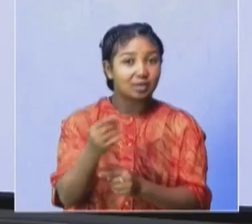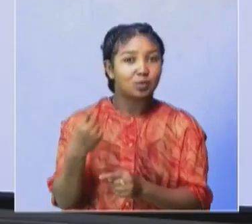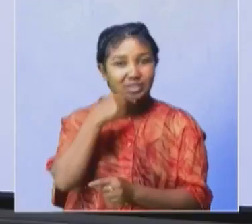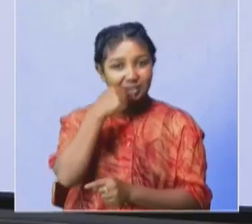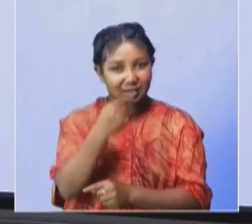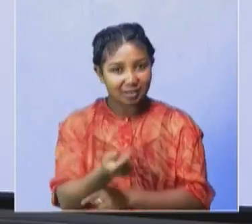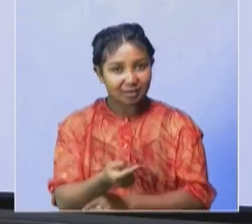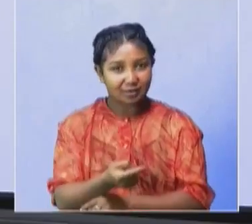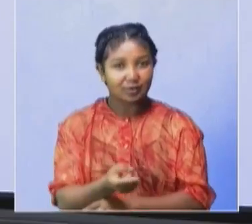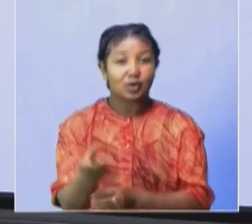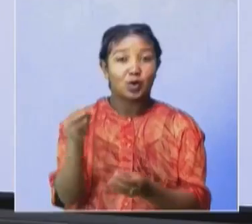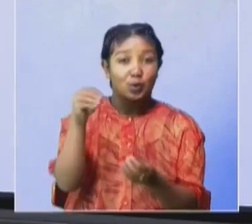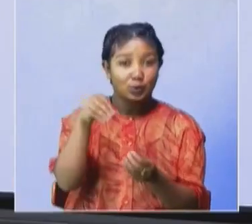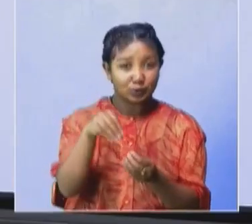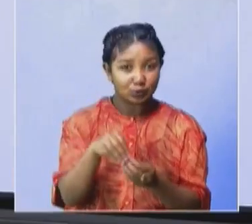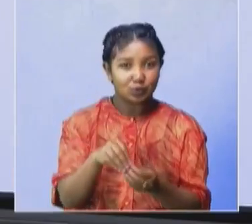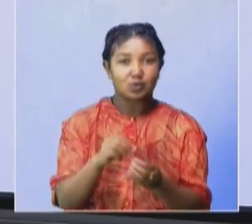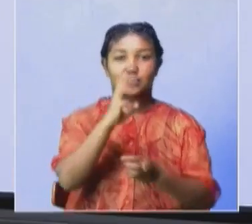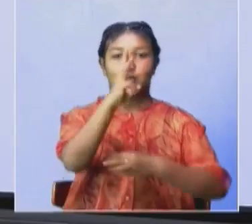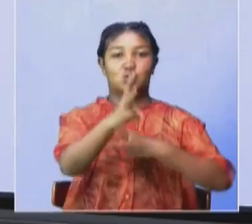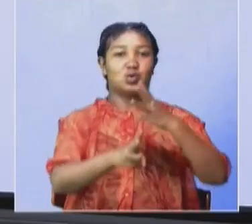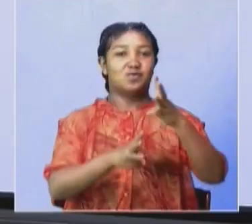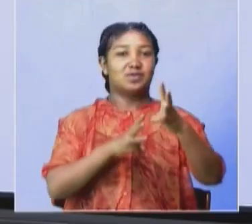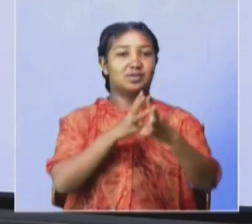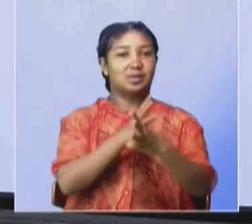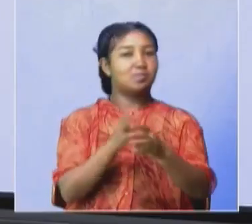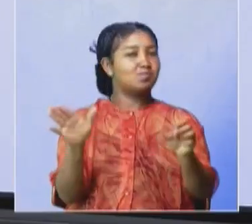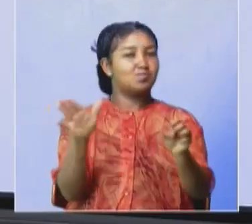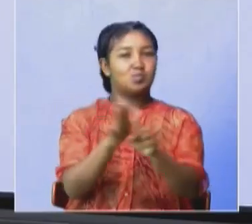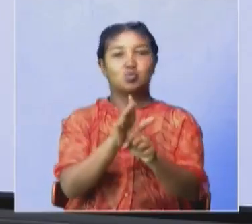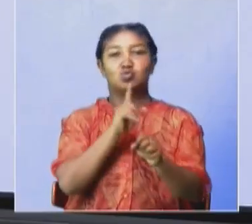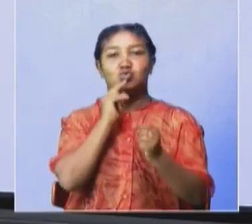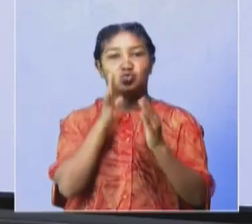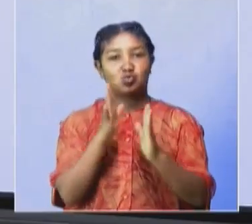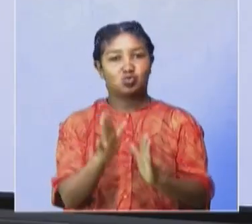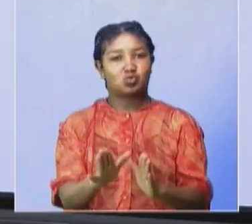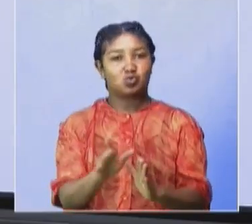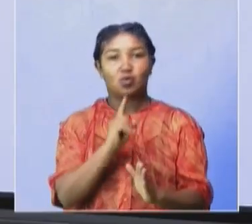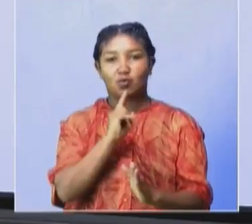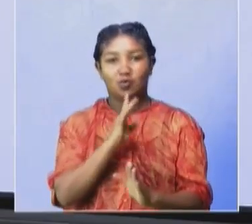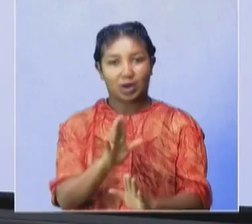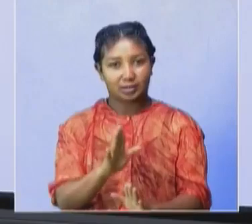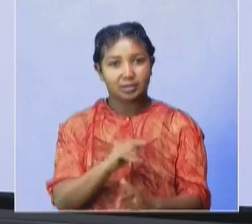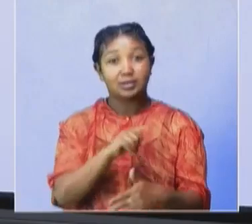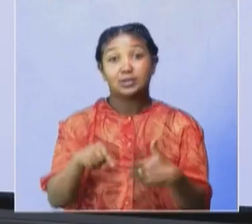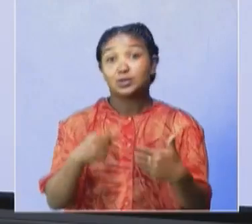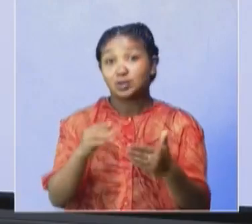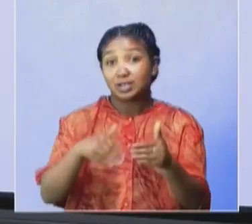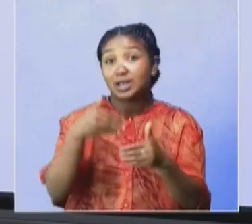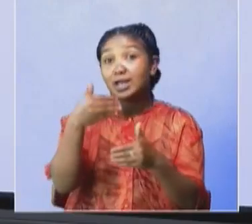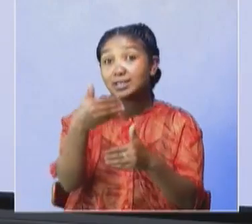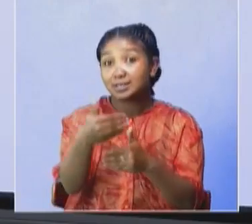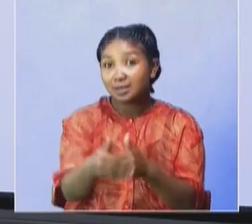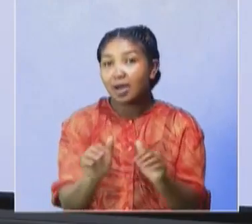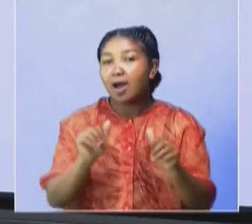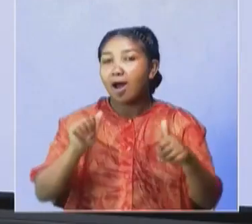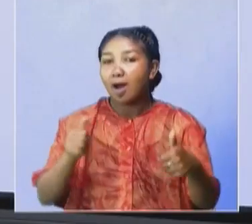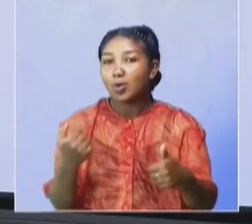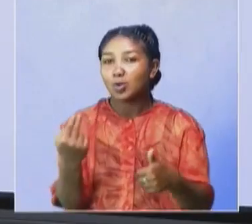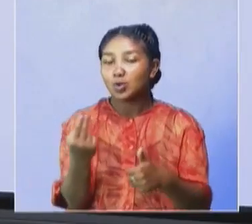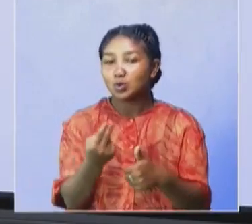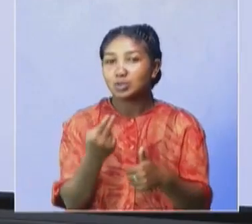said also universal truths and also facts. So the next thing, how we can